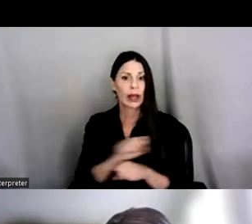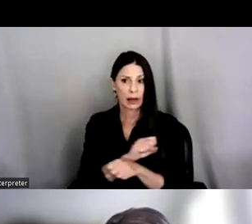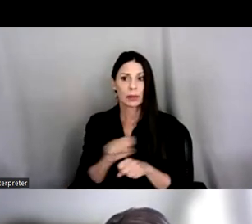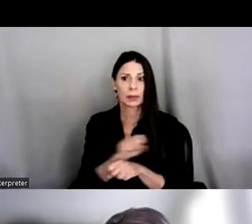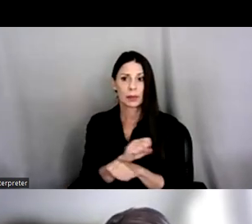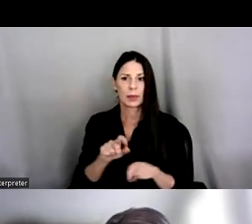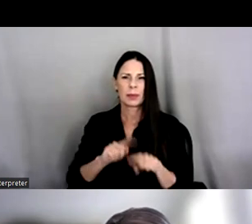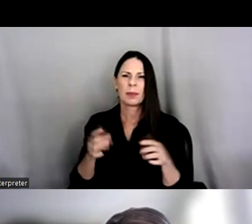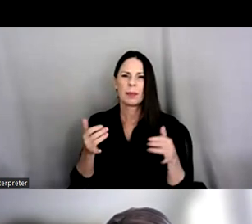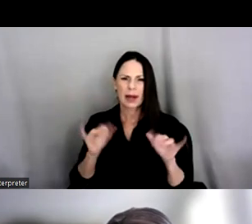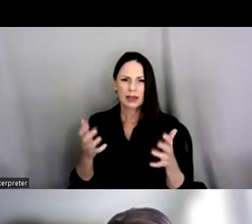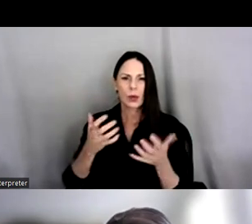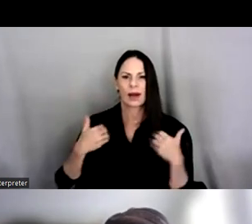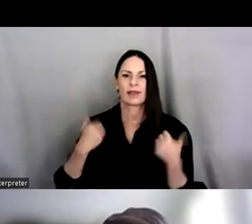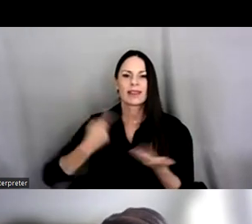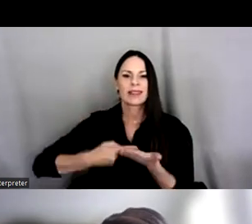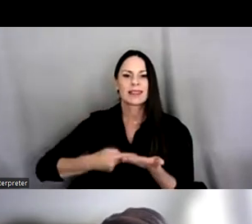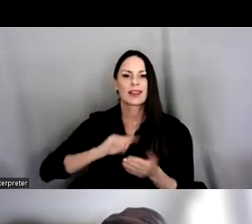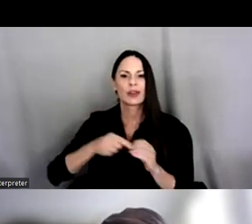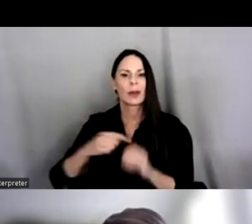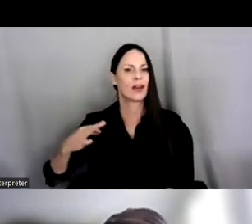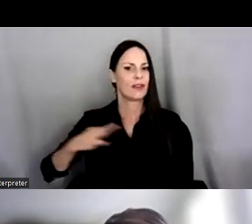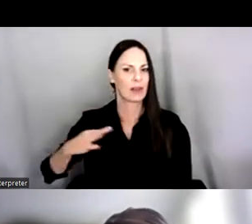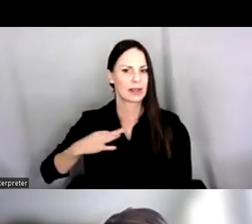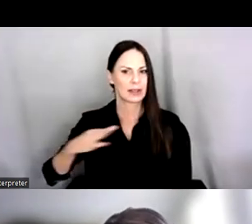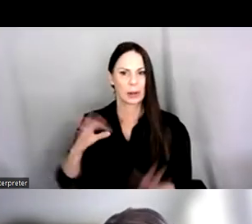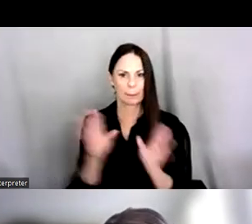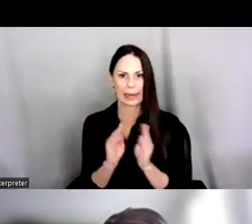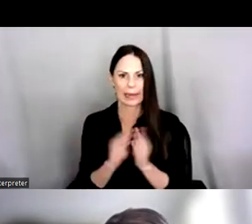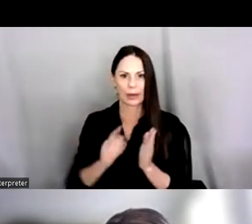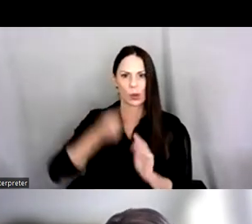about volunteering meeting once a month. If